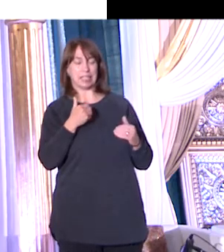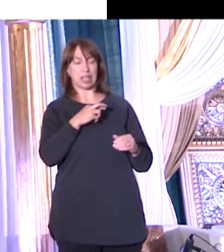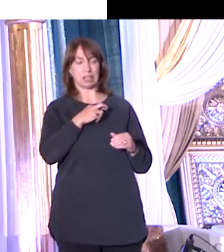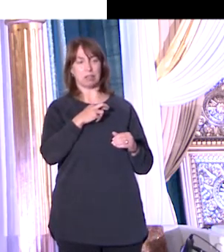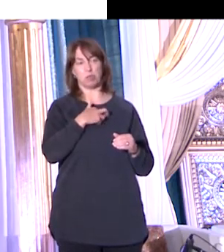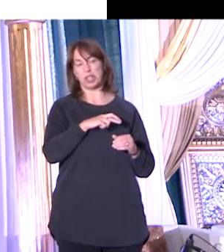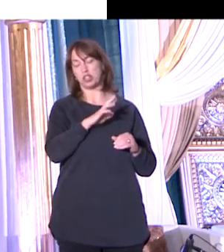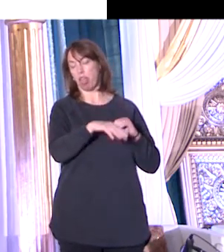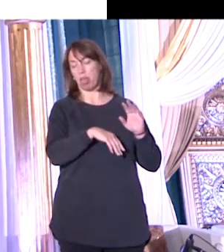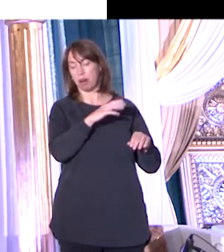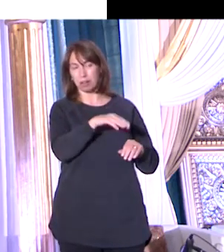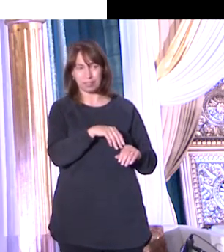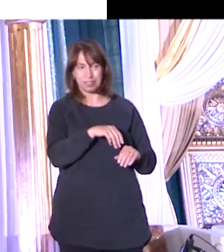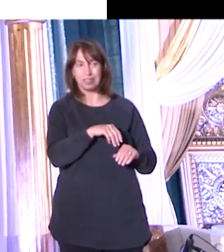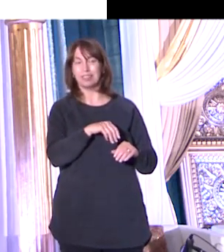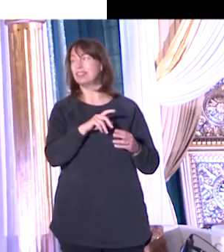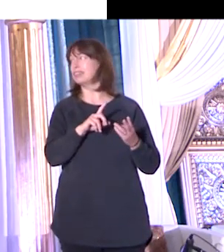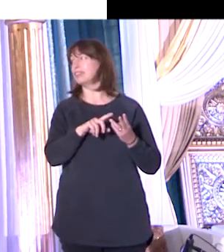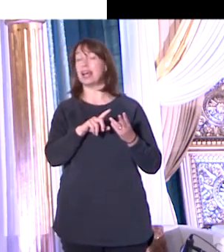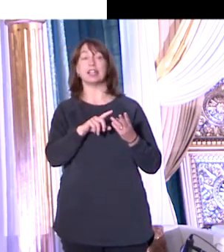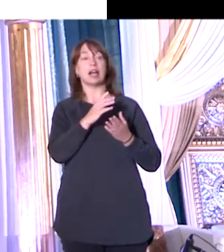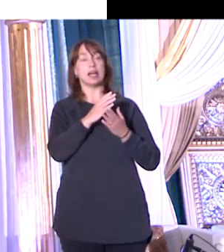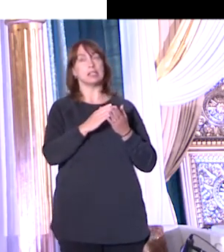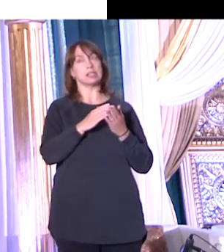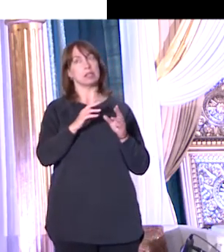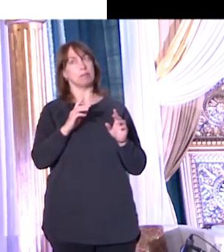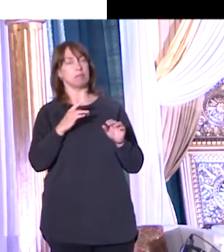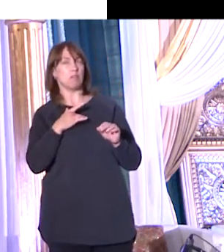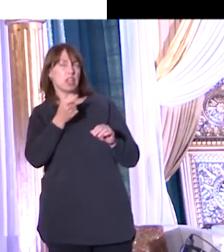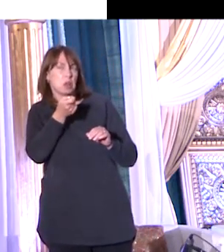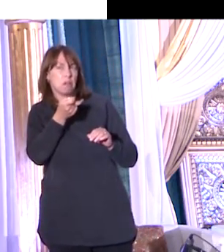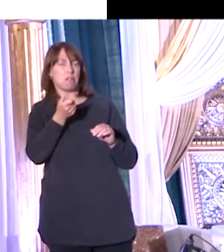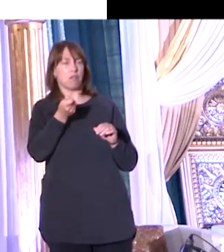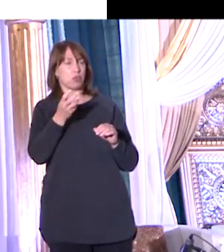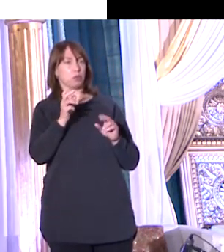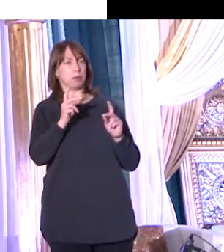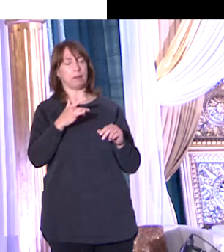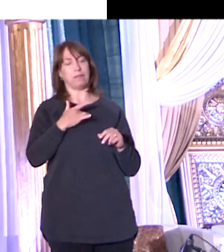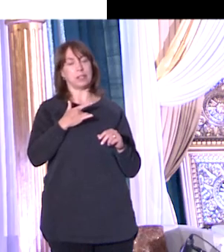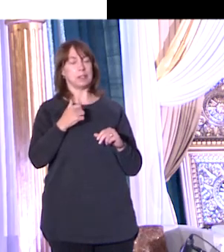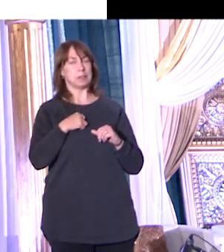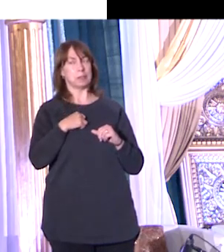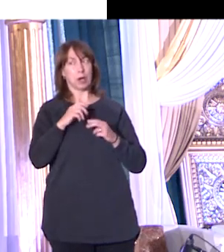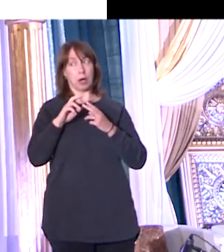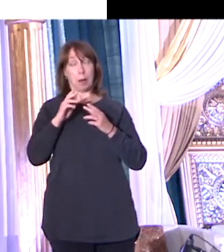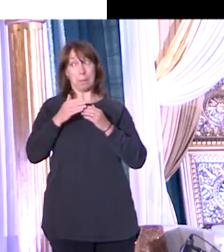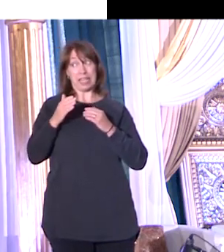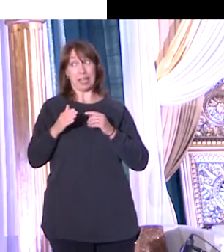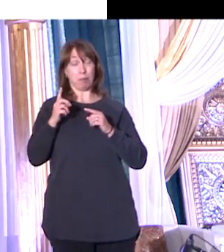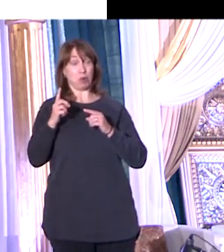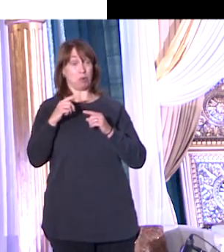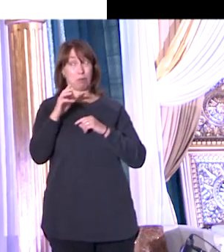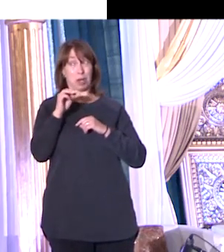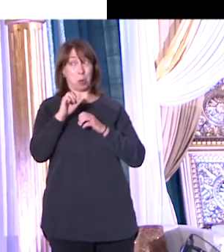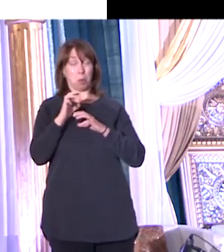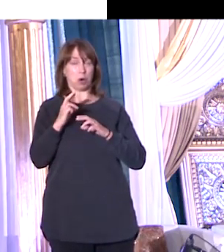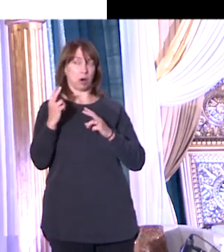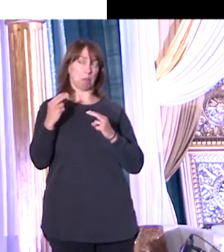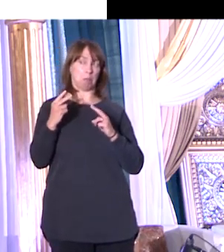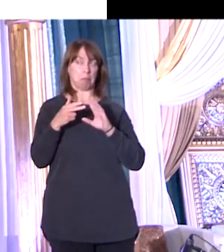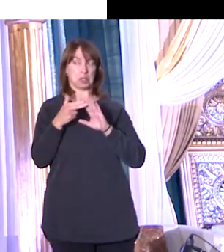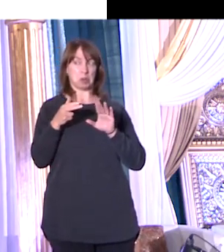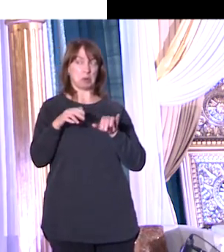are worried about stereotyping by neighbors and coworkers. So media stereotyping, yes, but stereotyping by people that